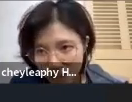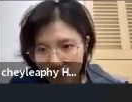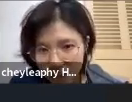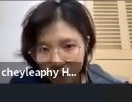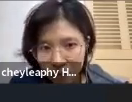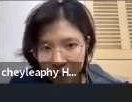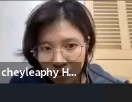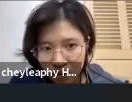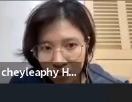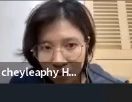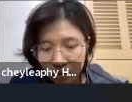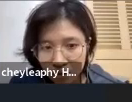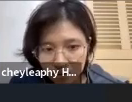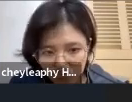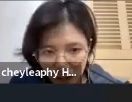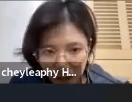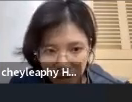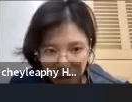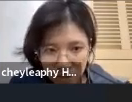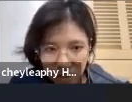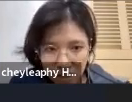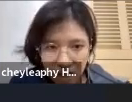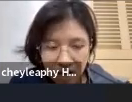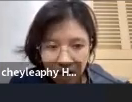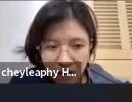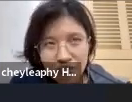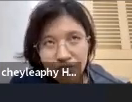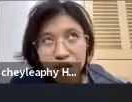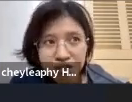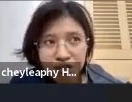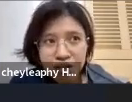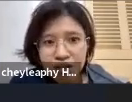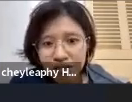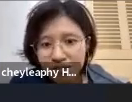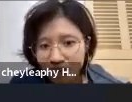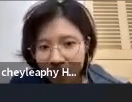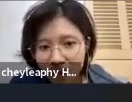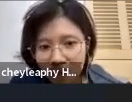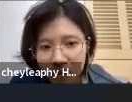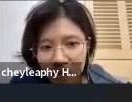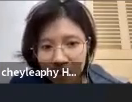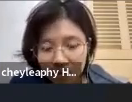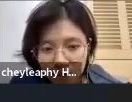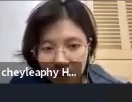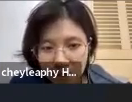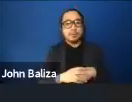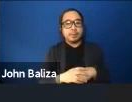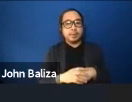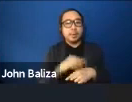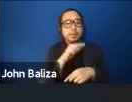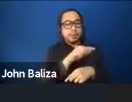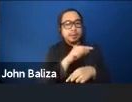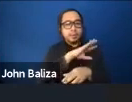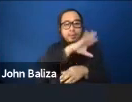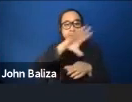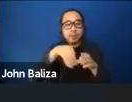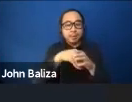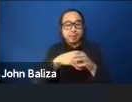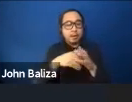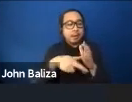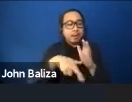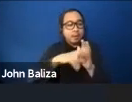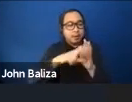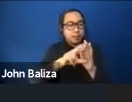LGBT issues to the UN, which was in the third cycle review in Cambodia in